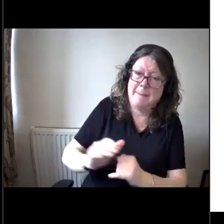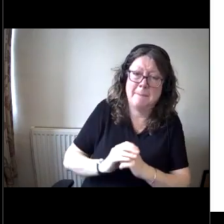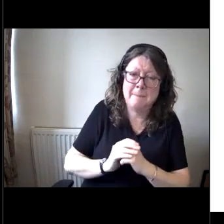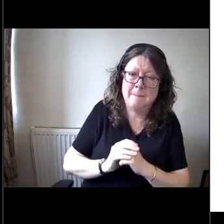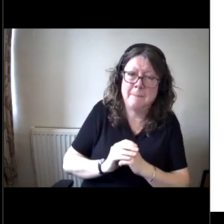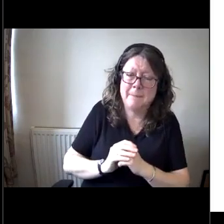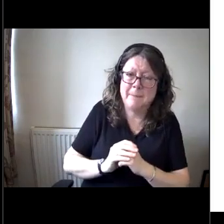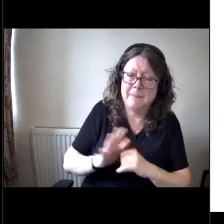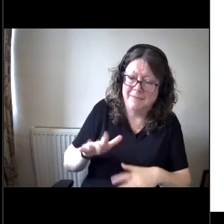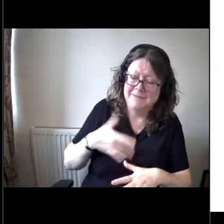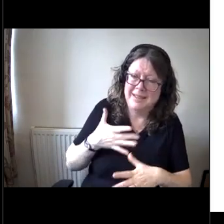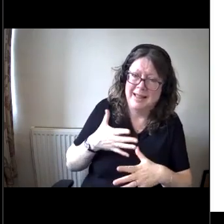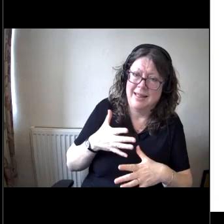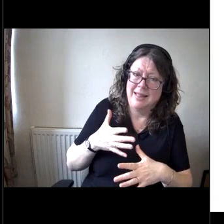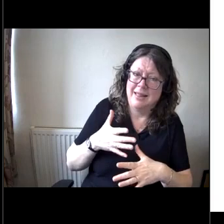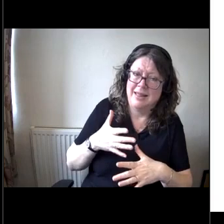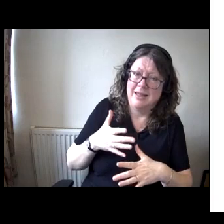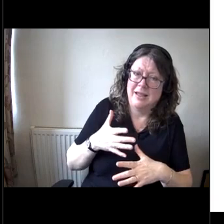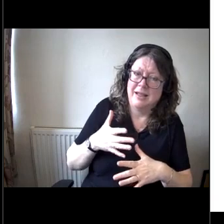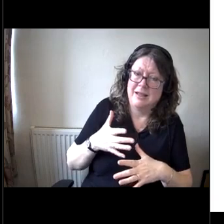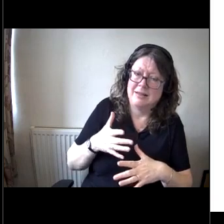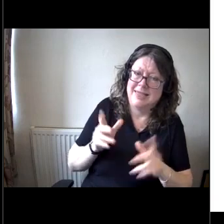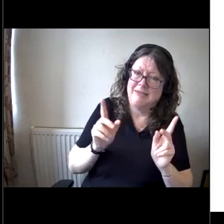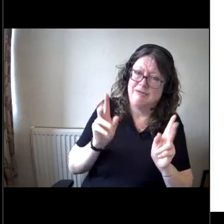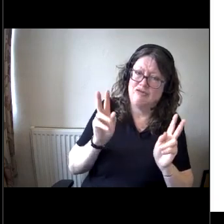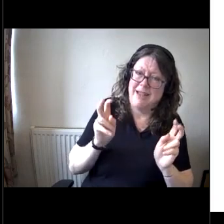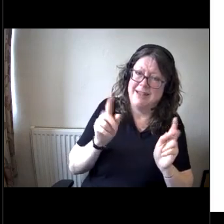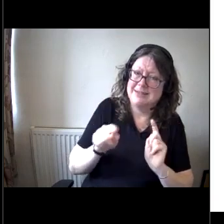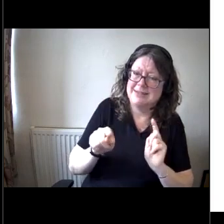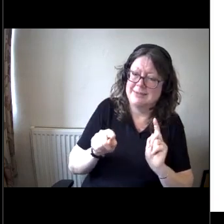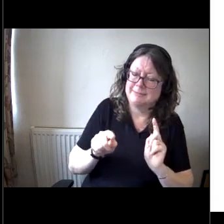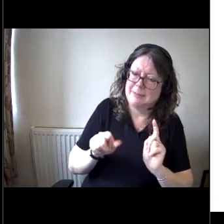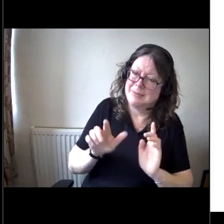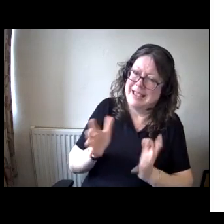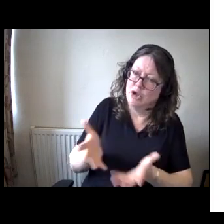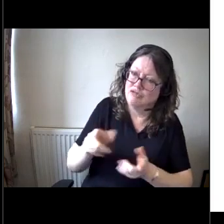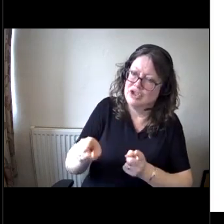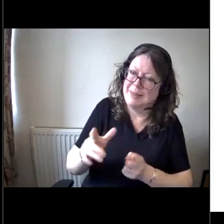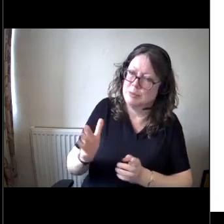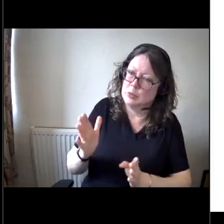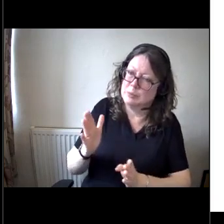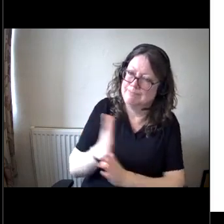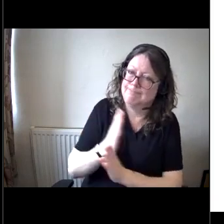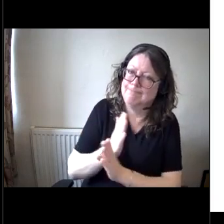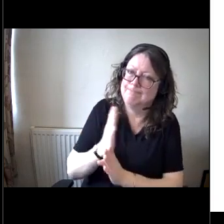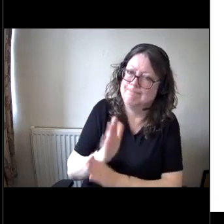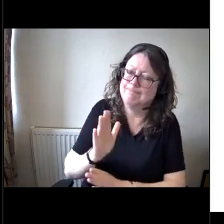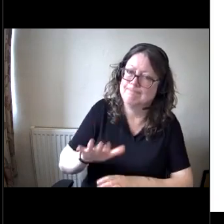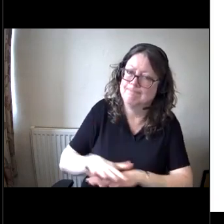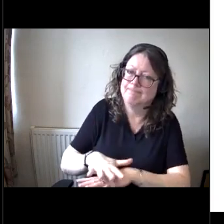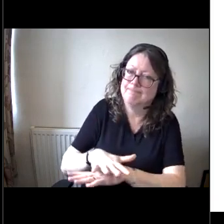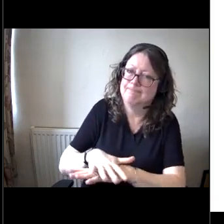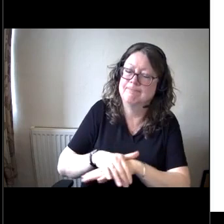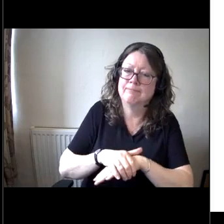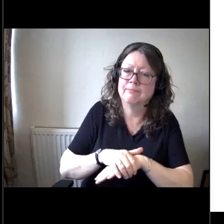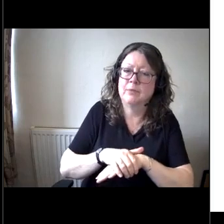encouraging them to hold back. So I wonder if we can think about this a bit differently. Maybe we